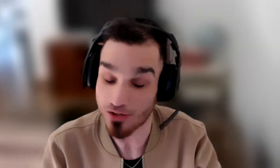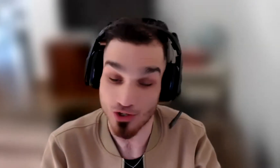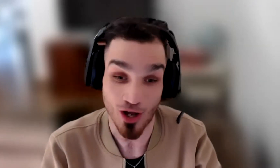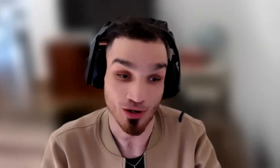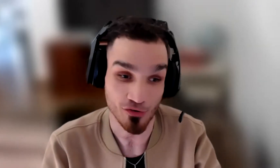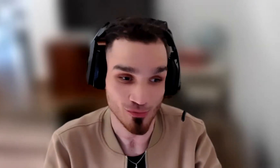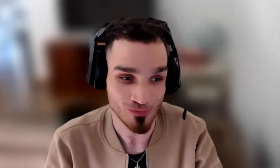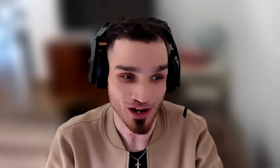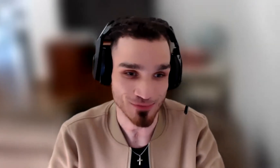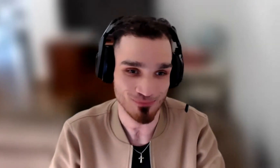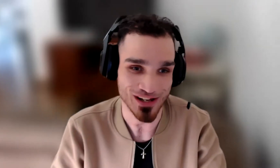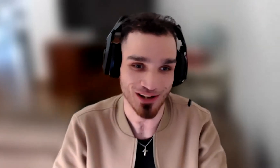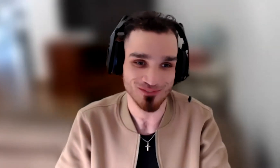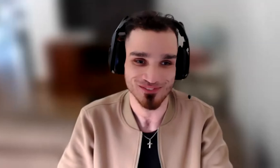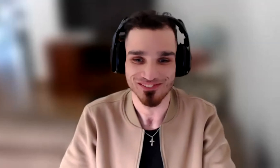Thanks for your time, guys.